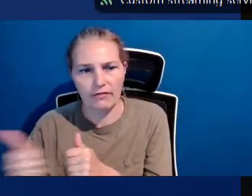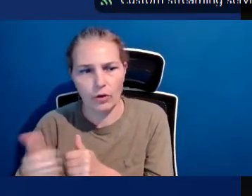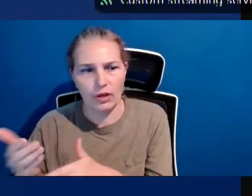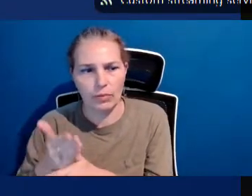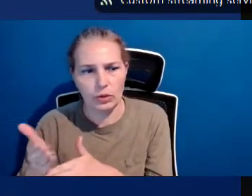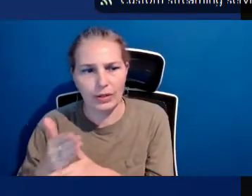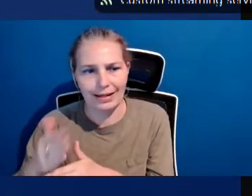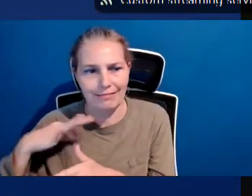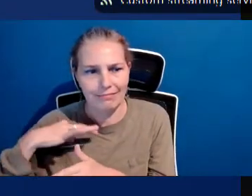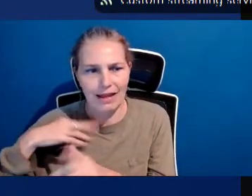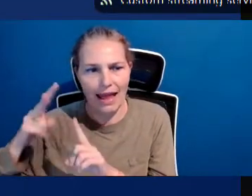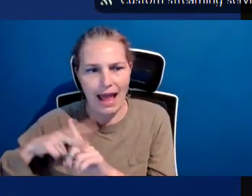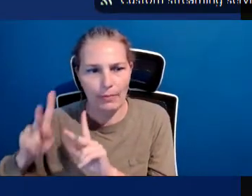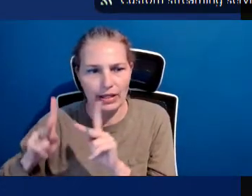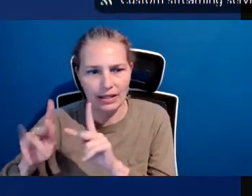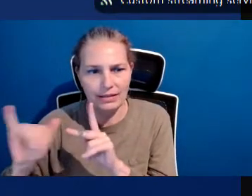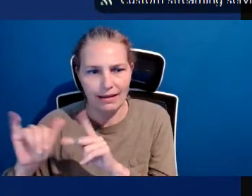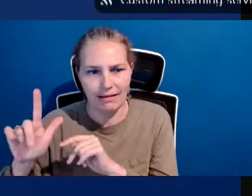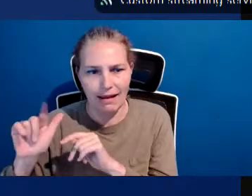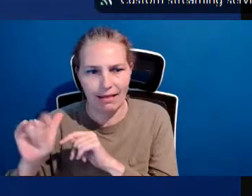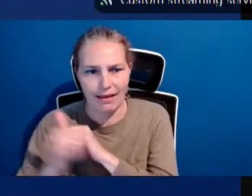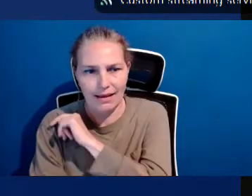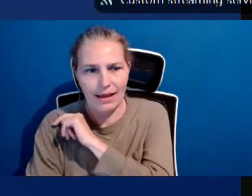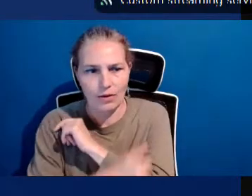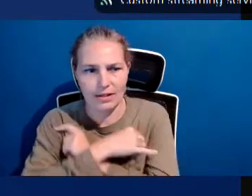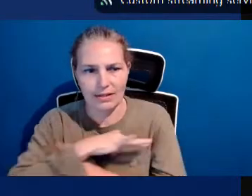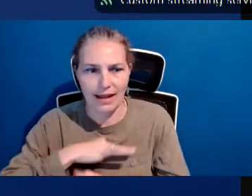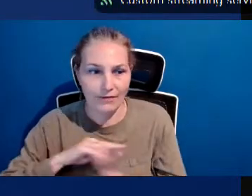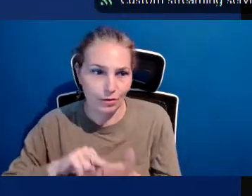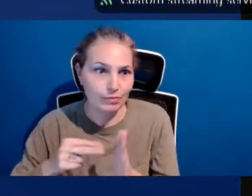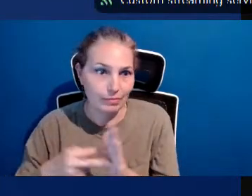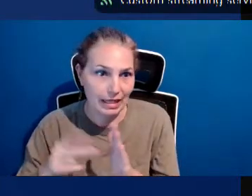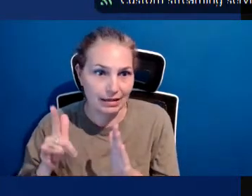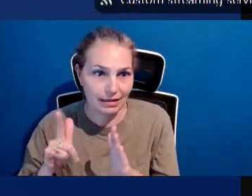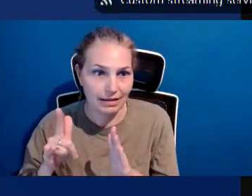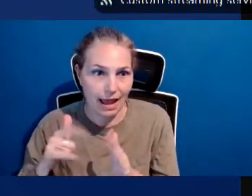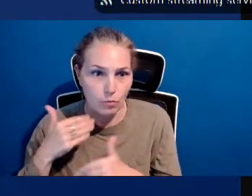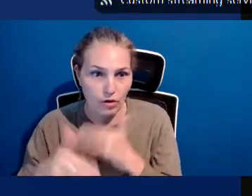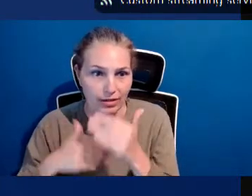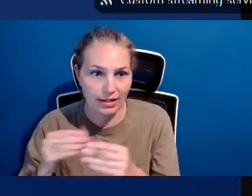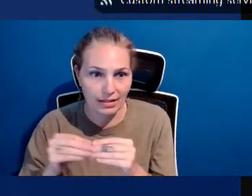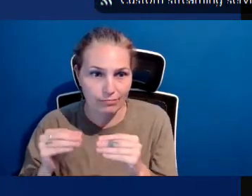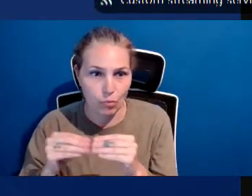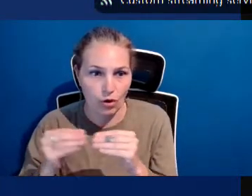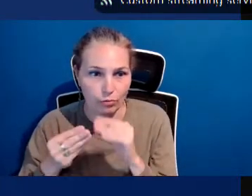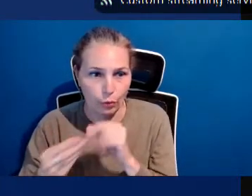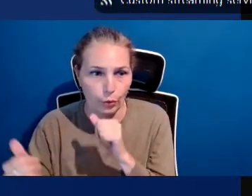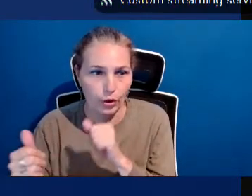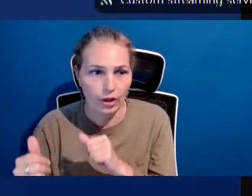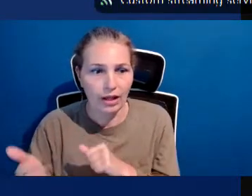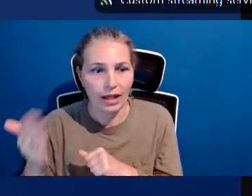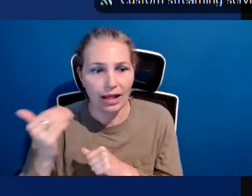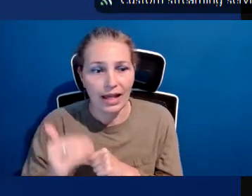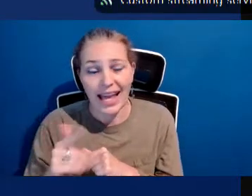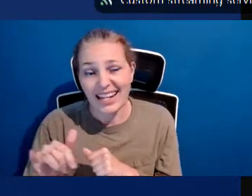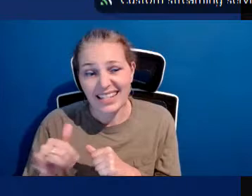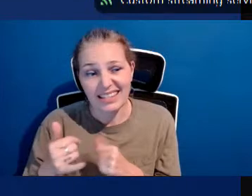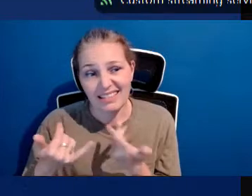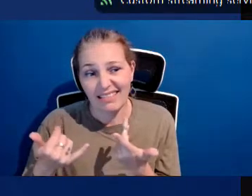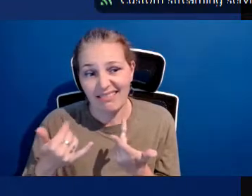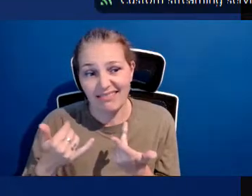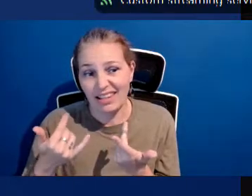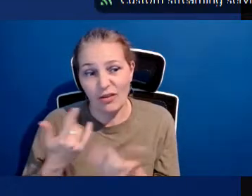As I mentioned, it makes the process more predictable. And this tool is free to use thanks to that public-private